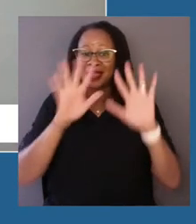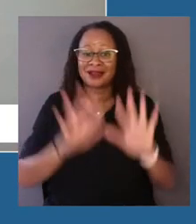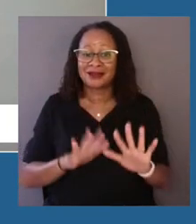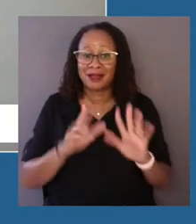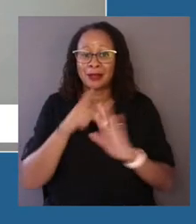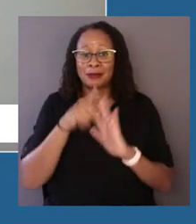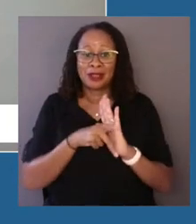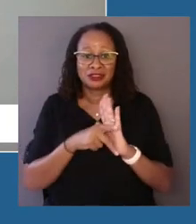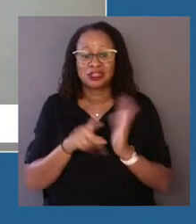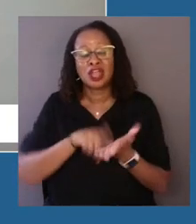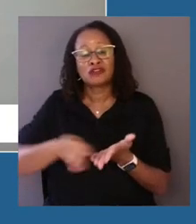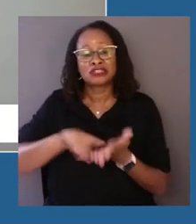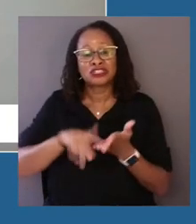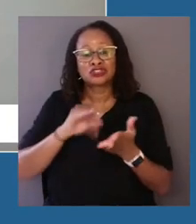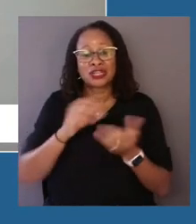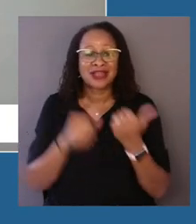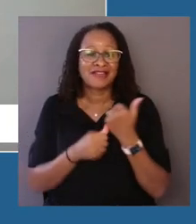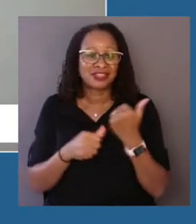research and advocacy,